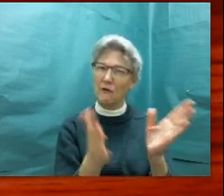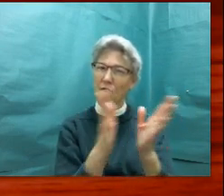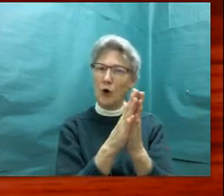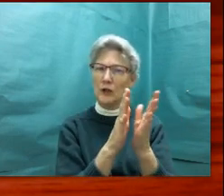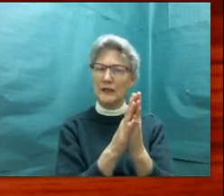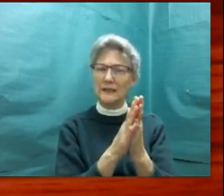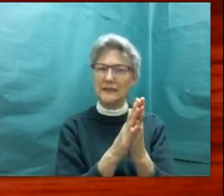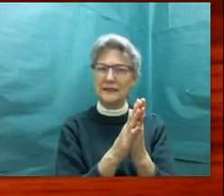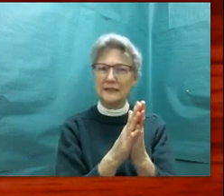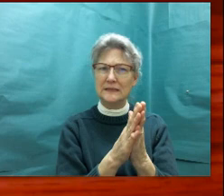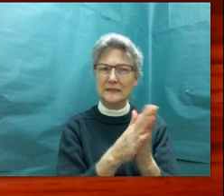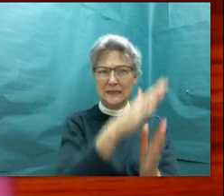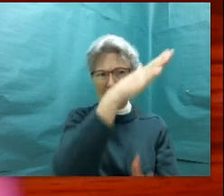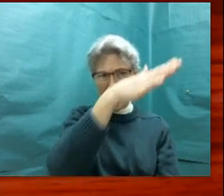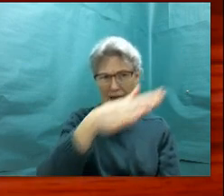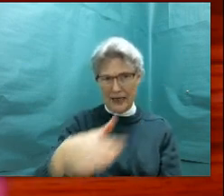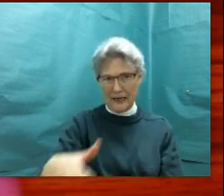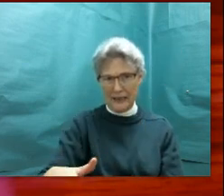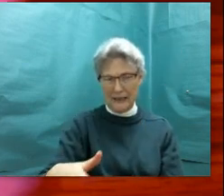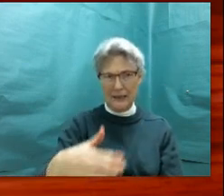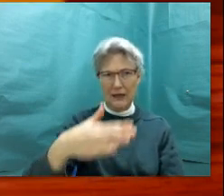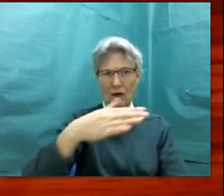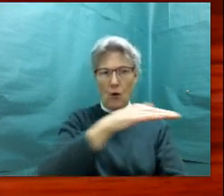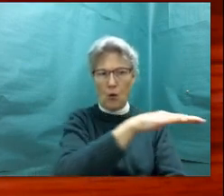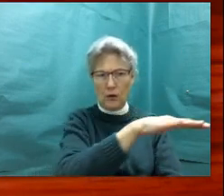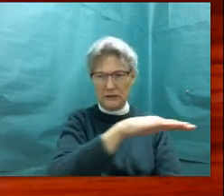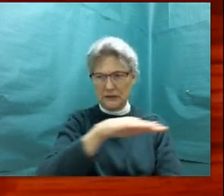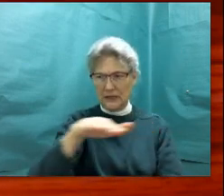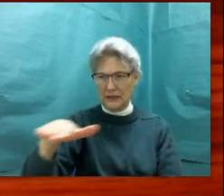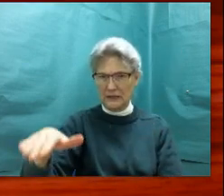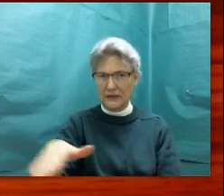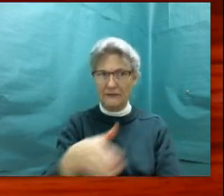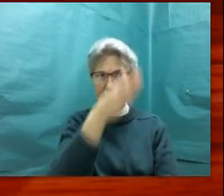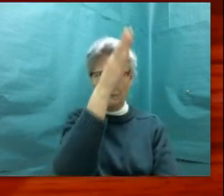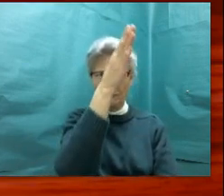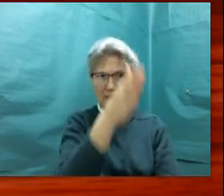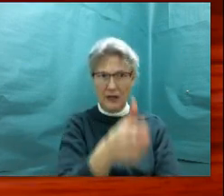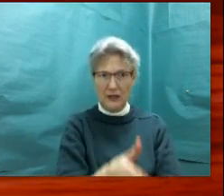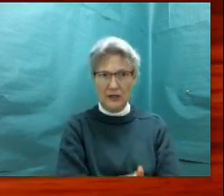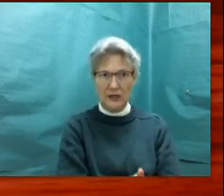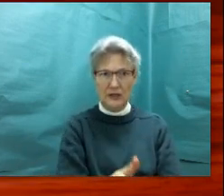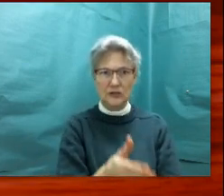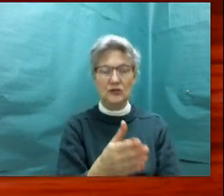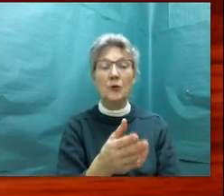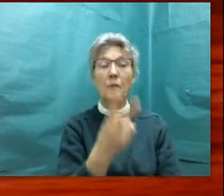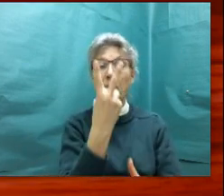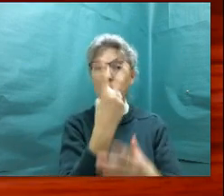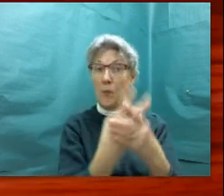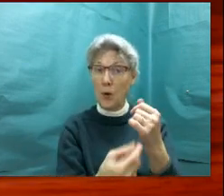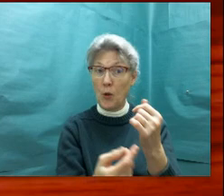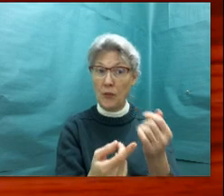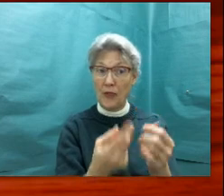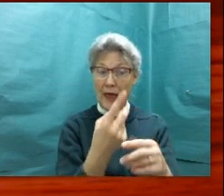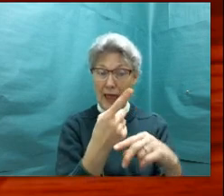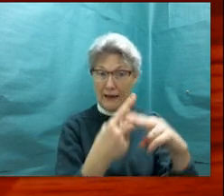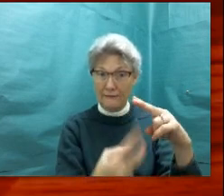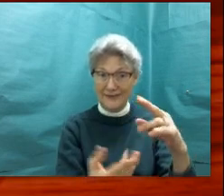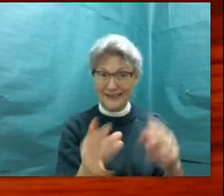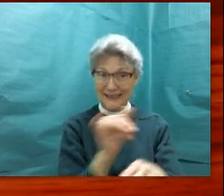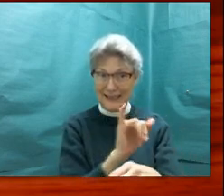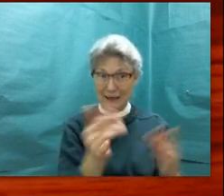this diagonally, horizontally, vertically, so that the points would match? Both halves would be the same. Let's